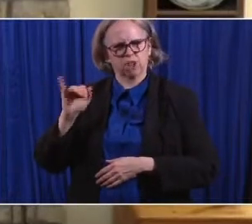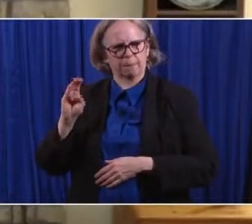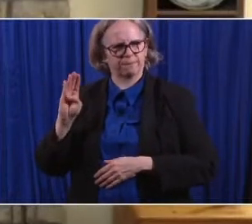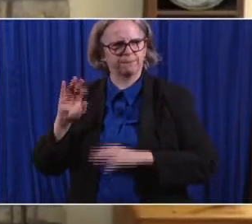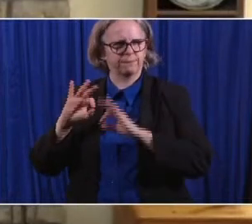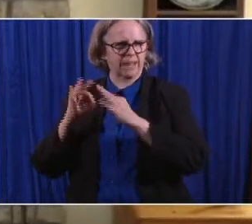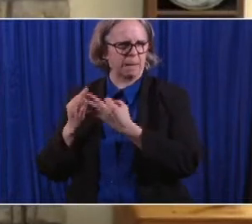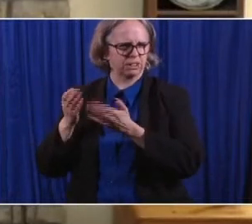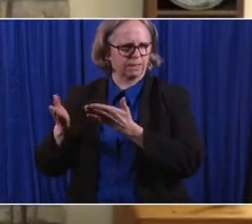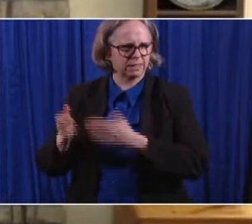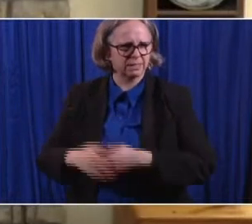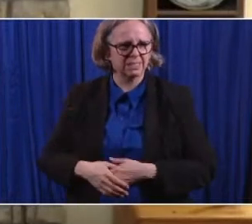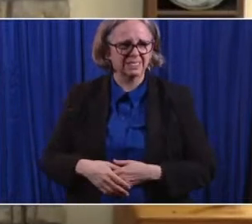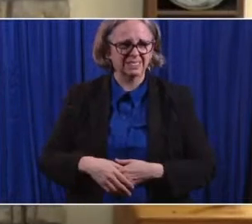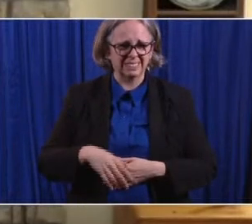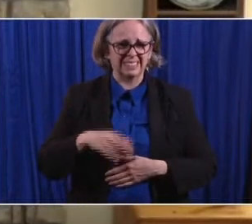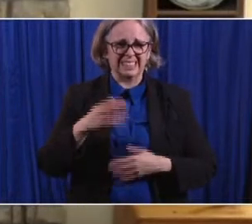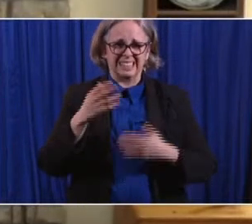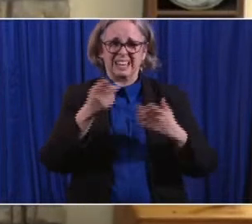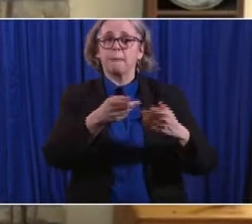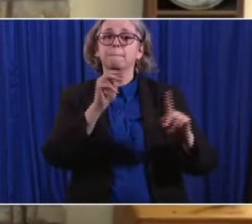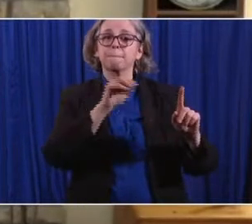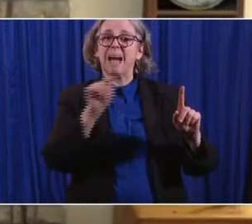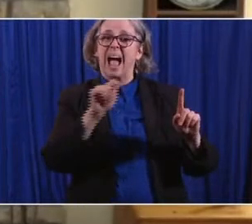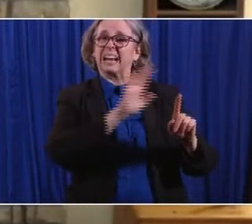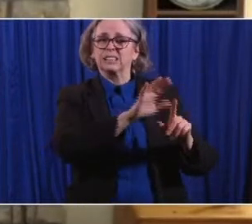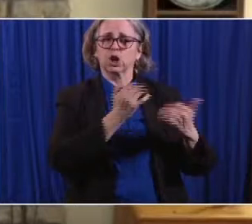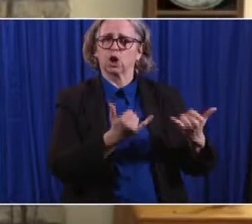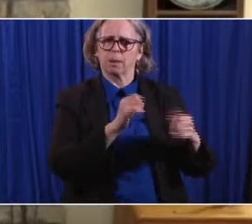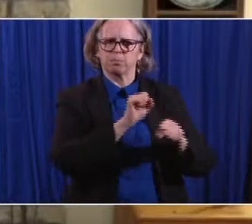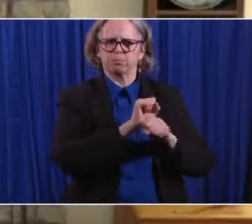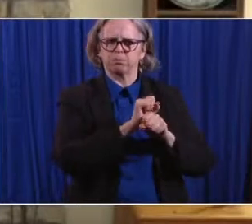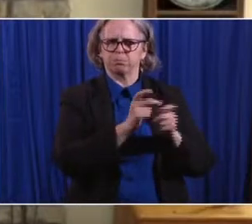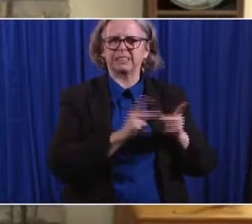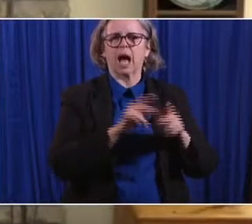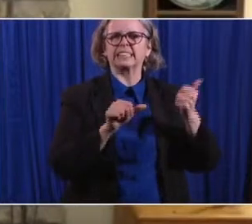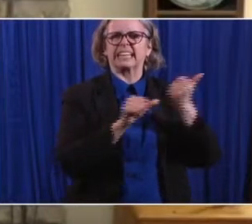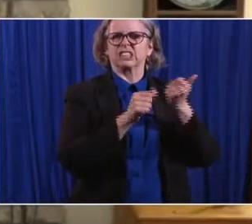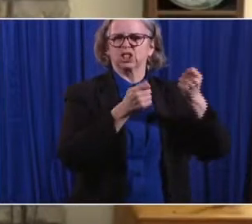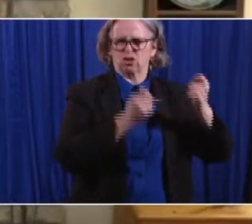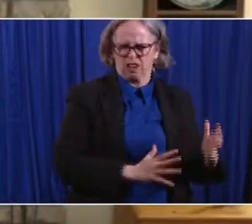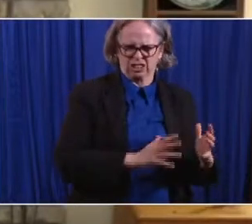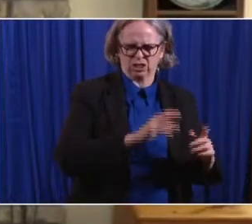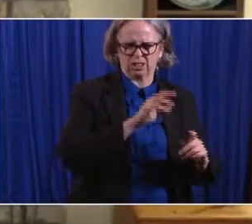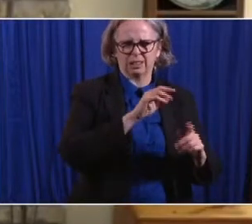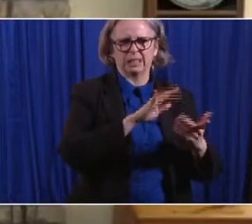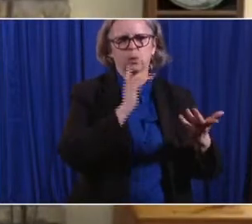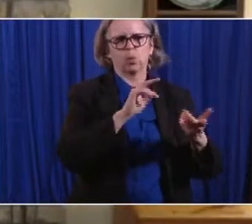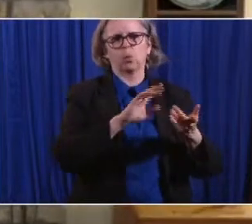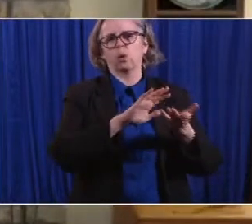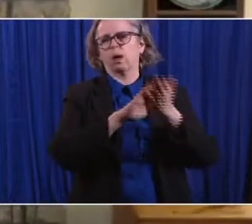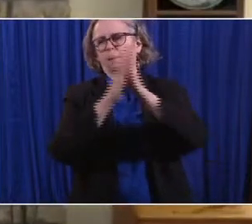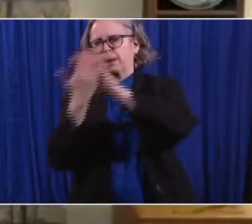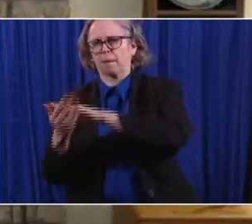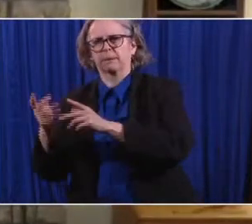director, Matt Watley, will become interim director.